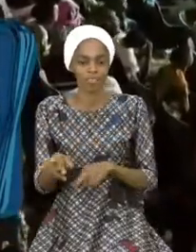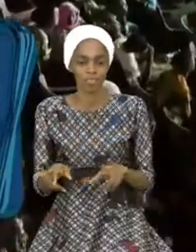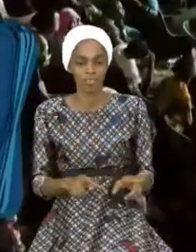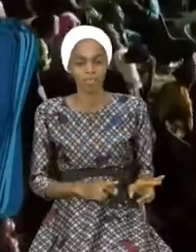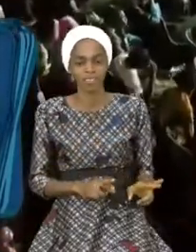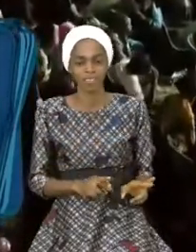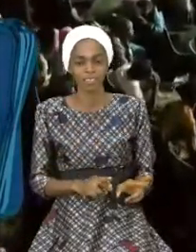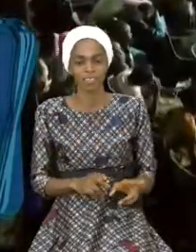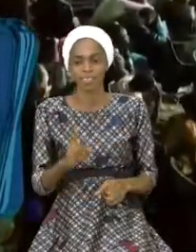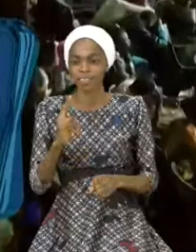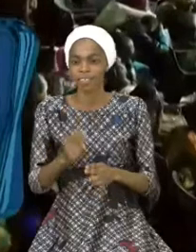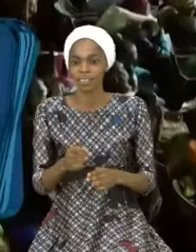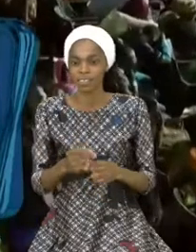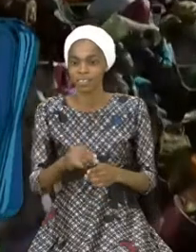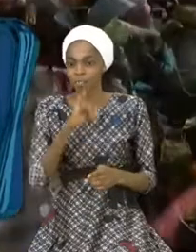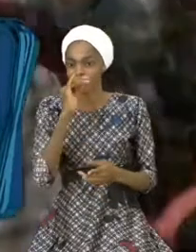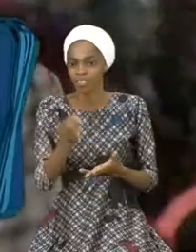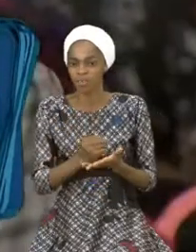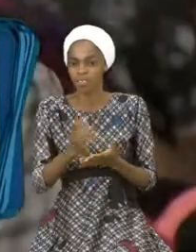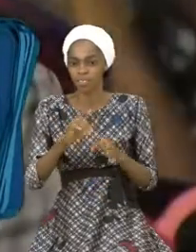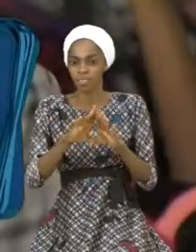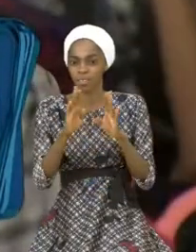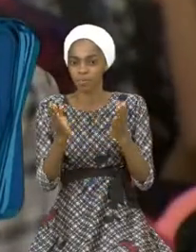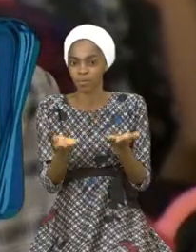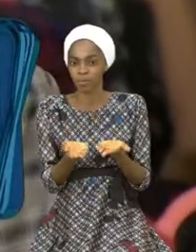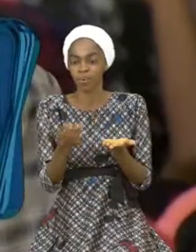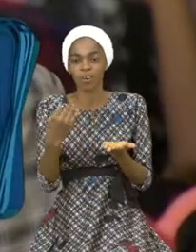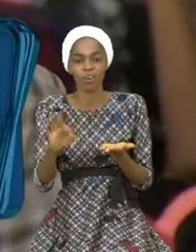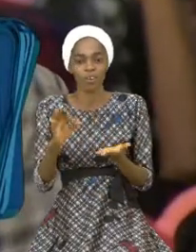Your name is already written in the book of life.